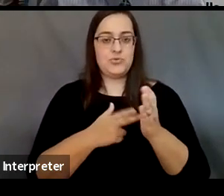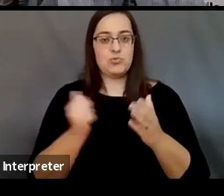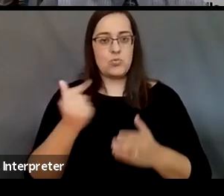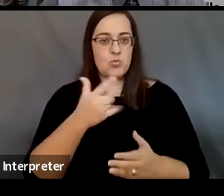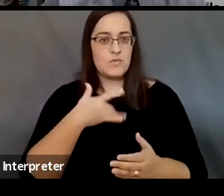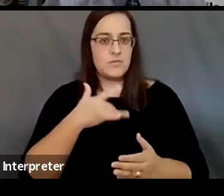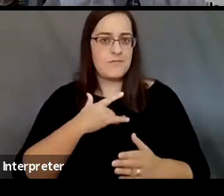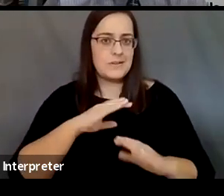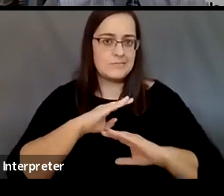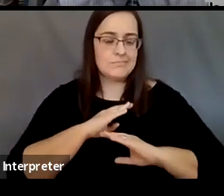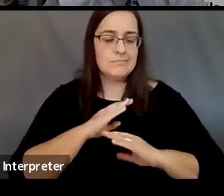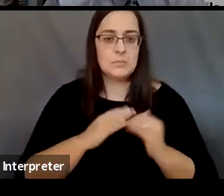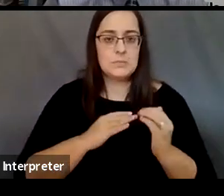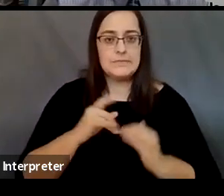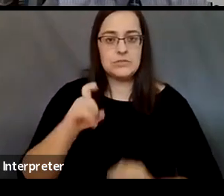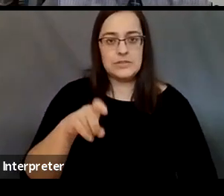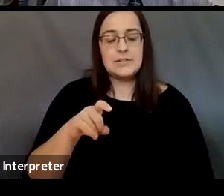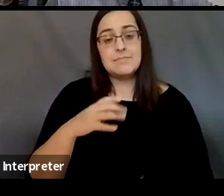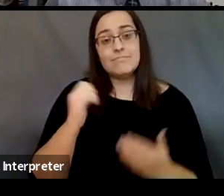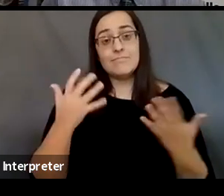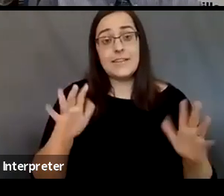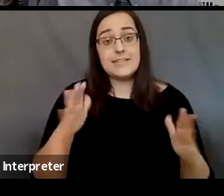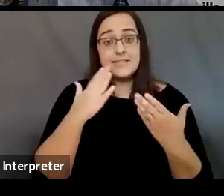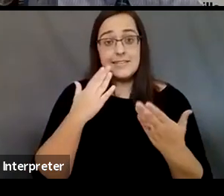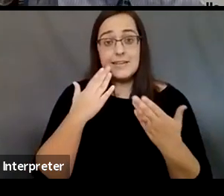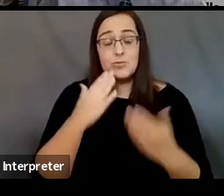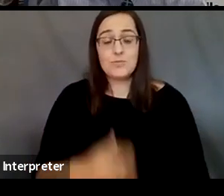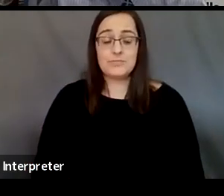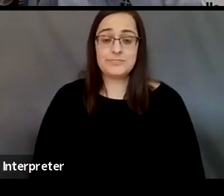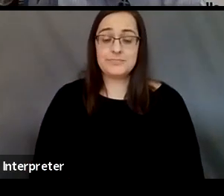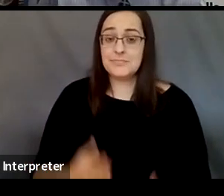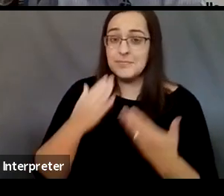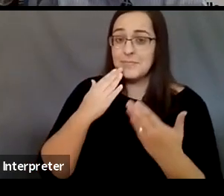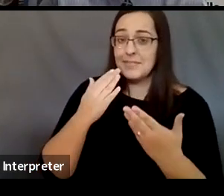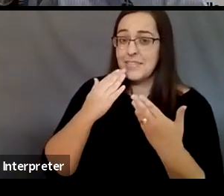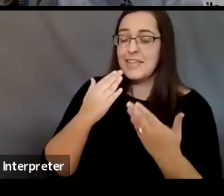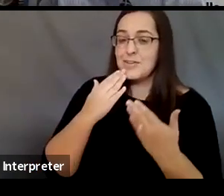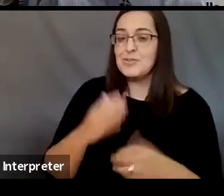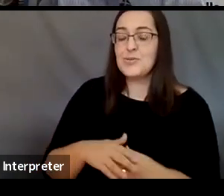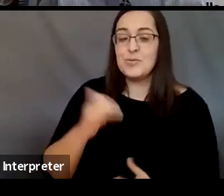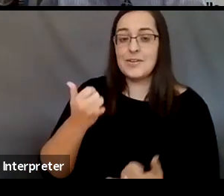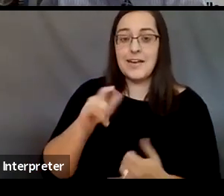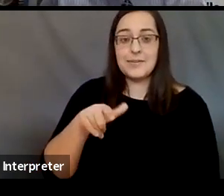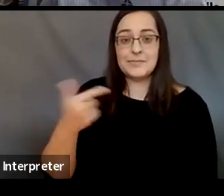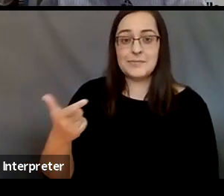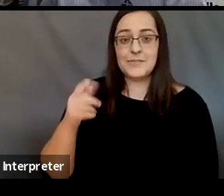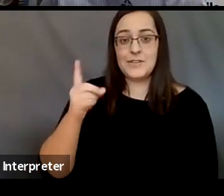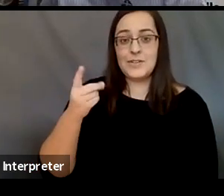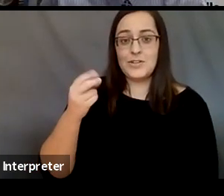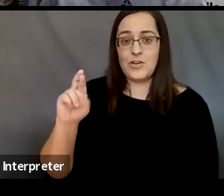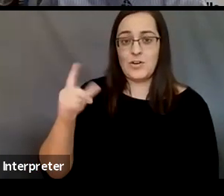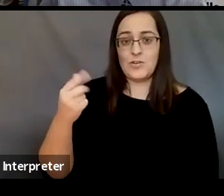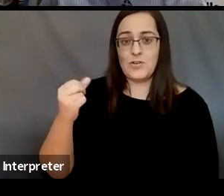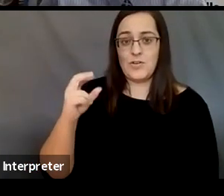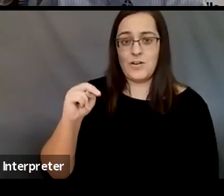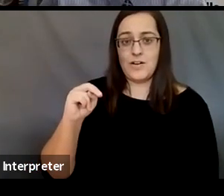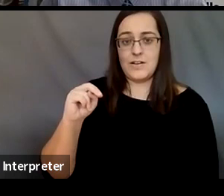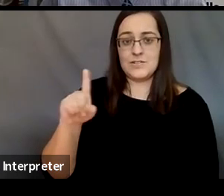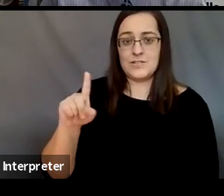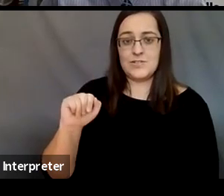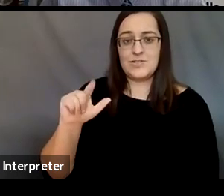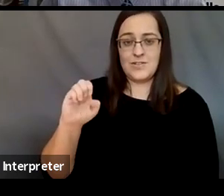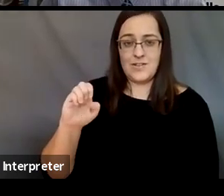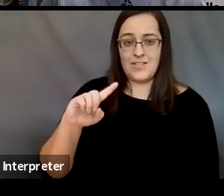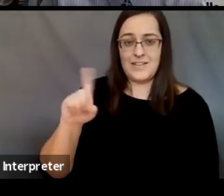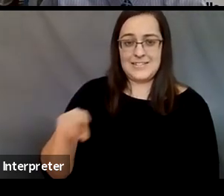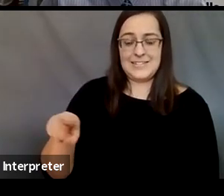needs. That's all I have today. Thank you. Thank you, Dr. Lamentier. Now to go, Dr. Rodney Gonzalez, Director of the Amarillo